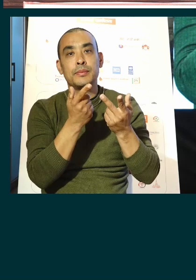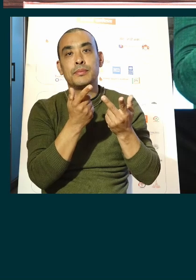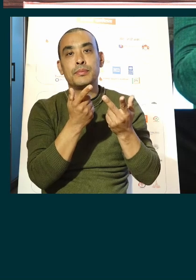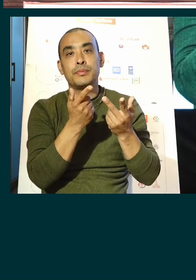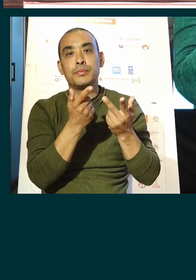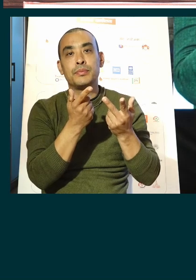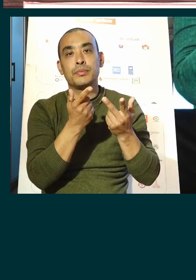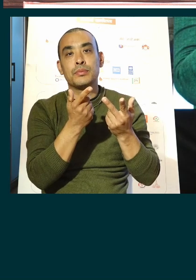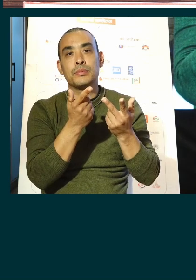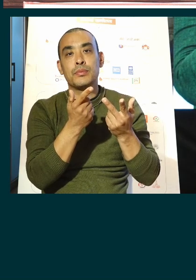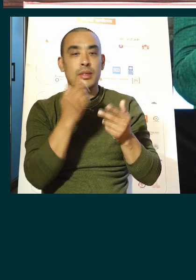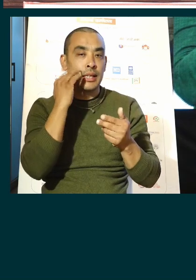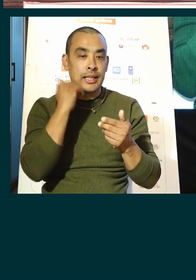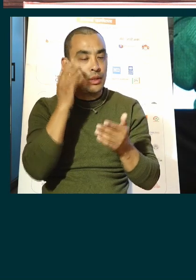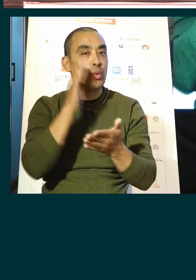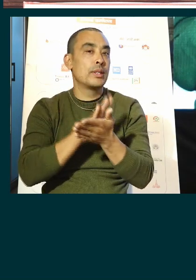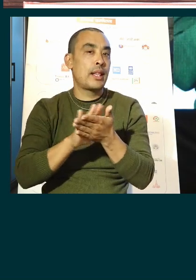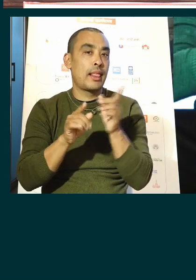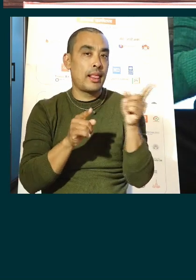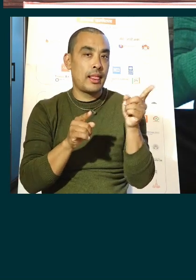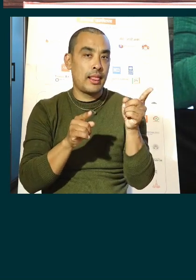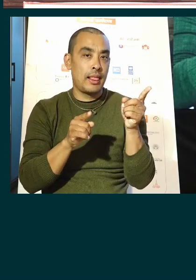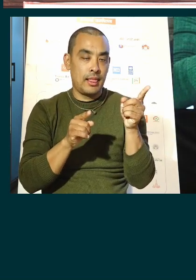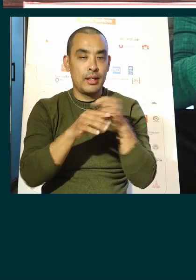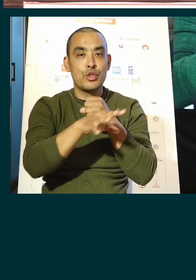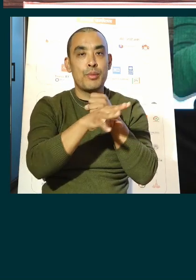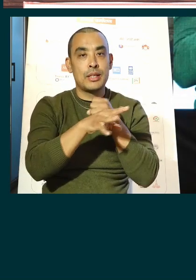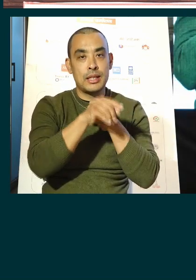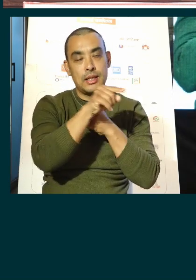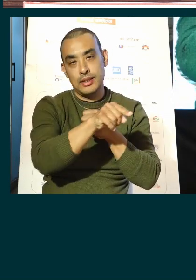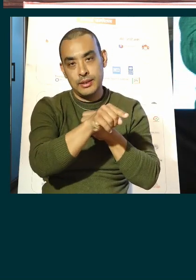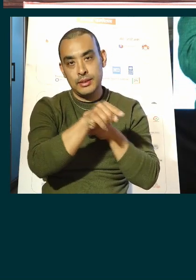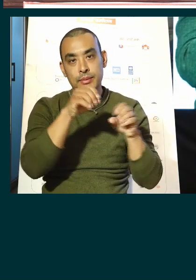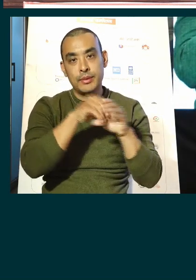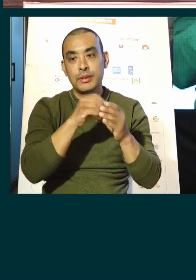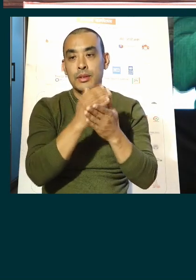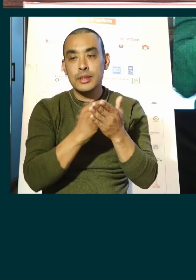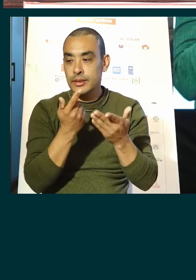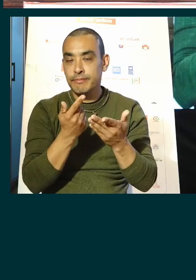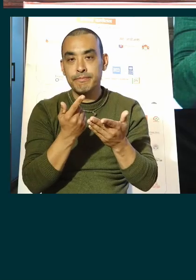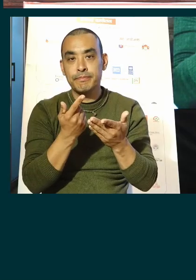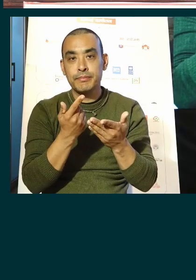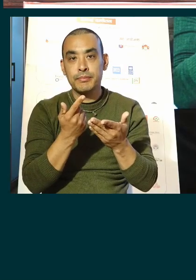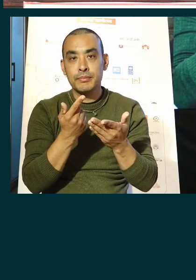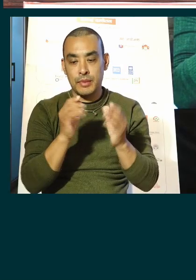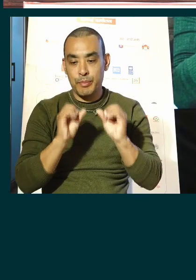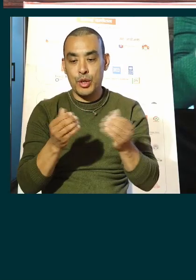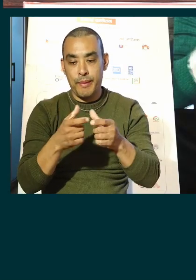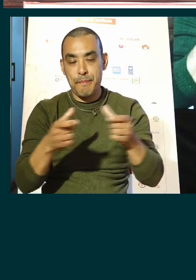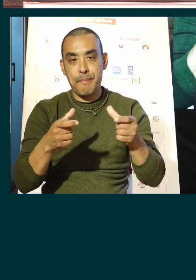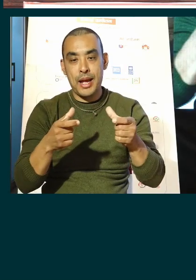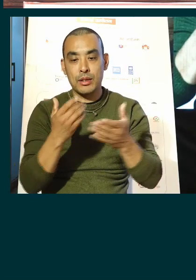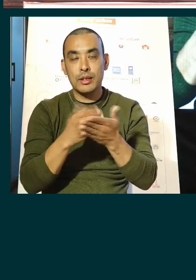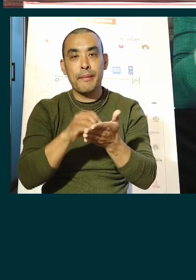in the girls' hostel, and basically in giving instruction in how to use pads,